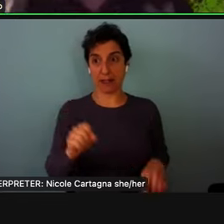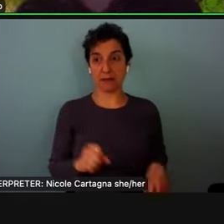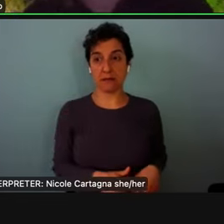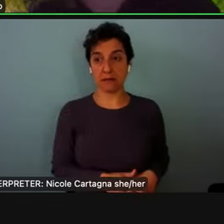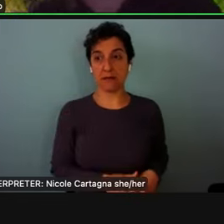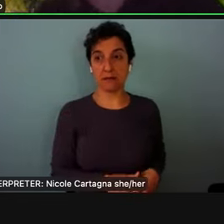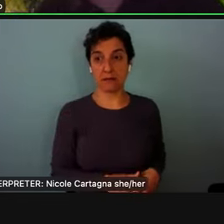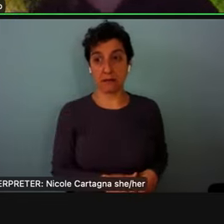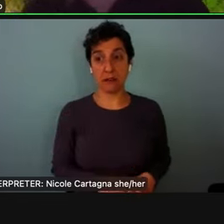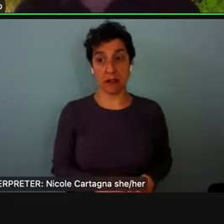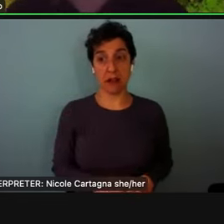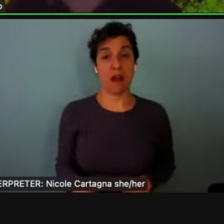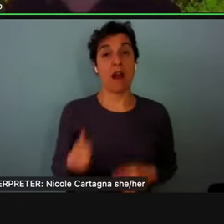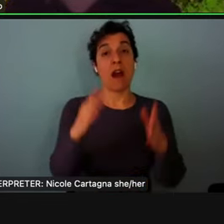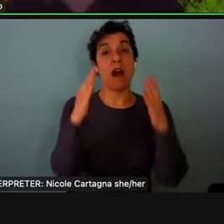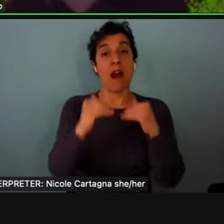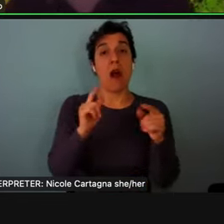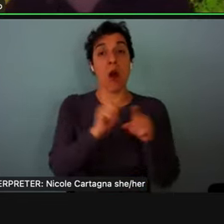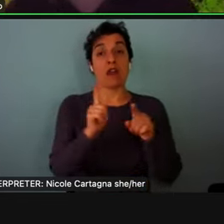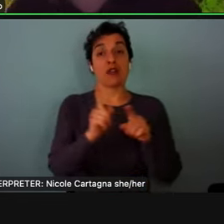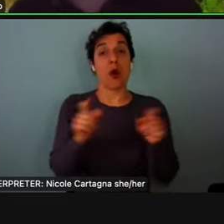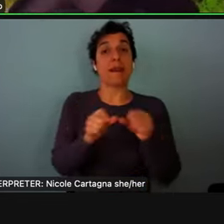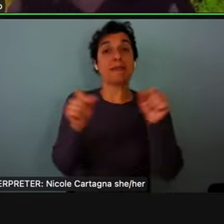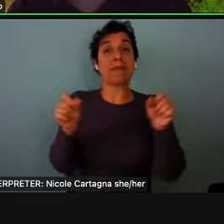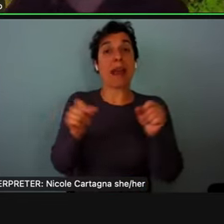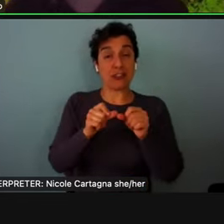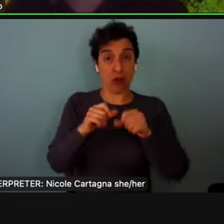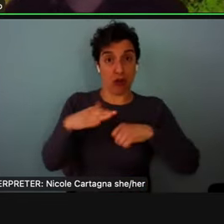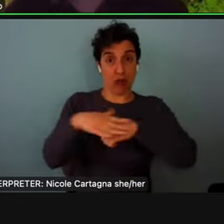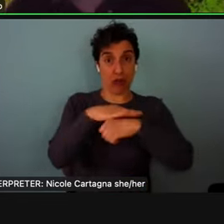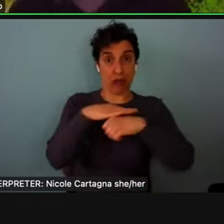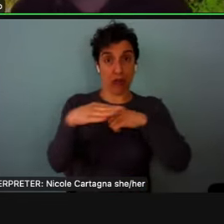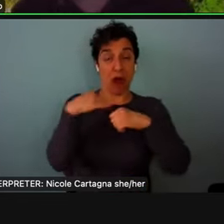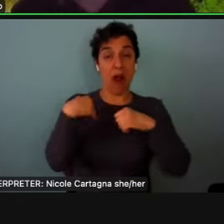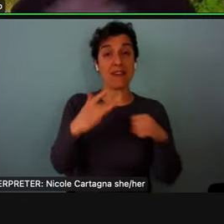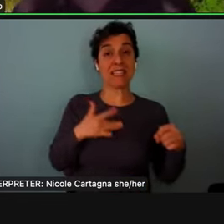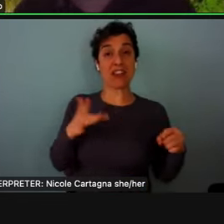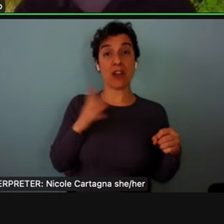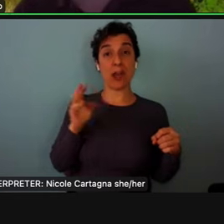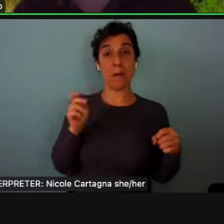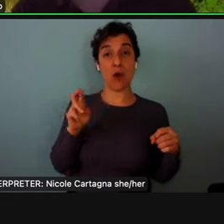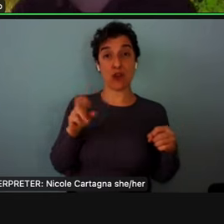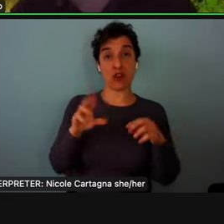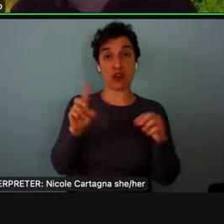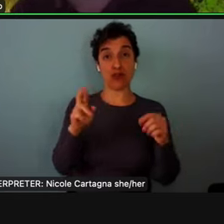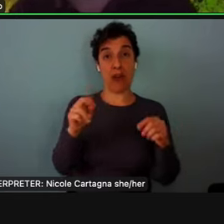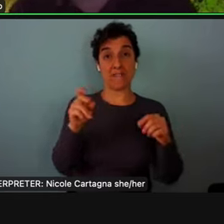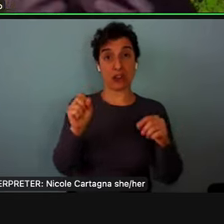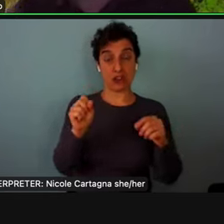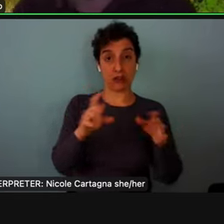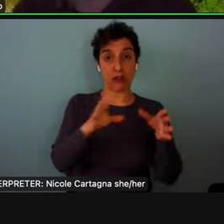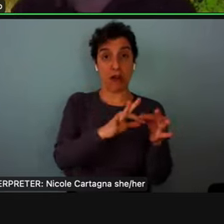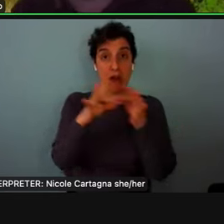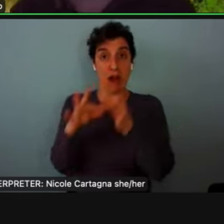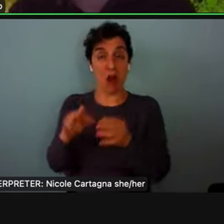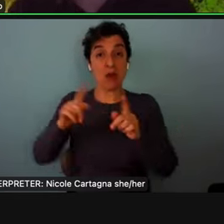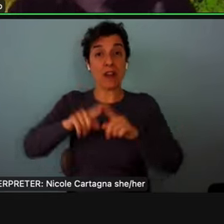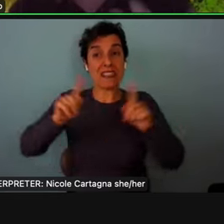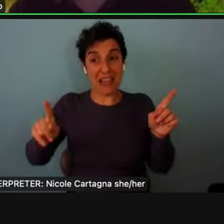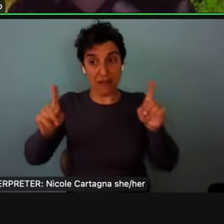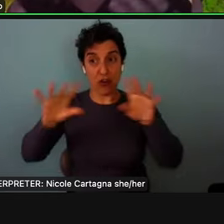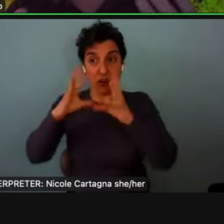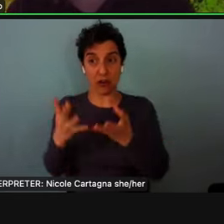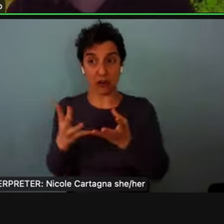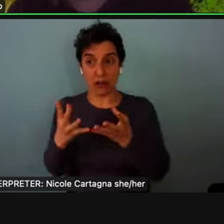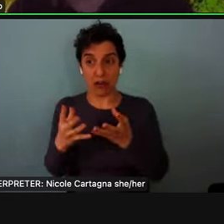We also found that the spatial distribution of sensory motor drivers correlate with differential expression of parvalbumin